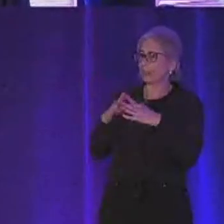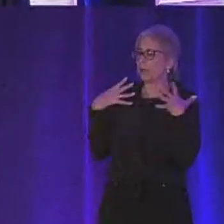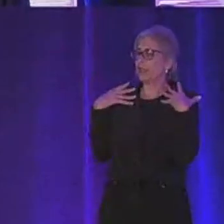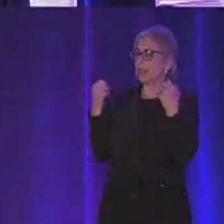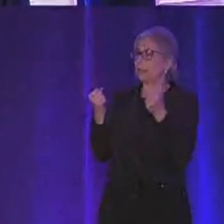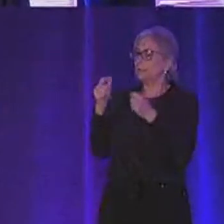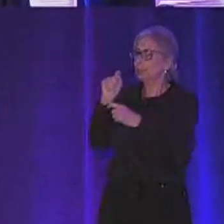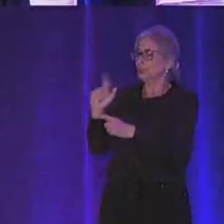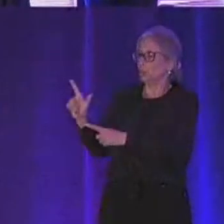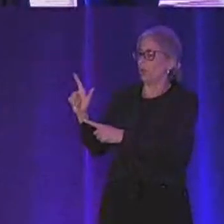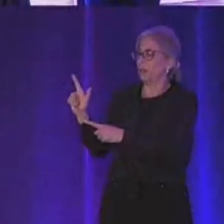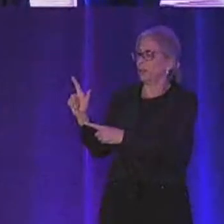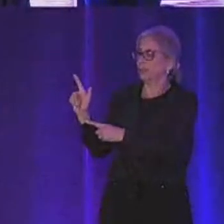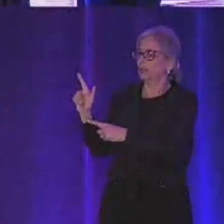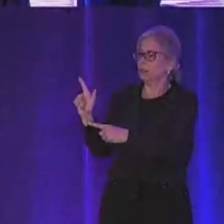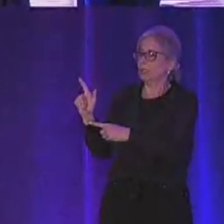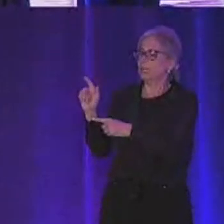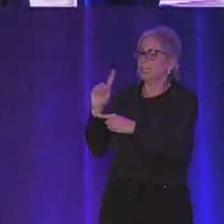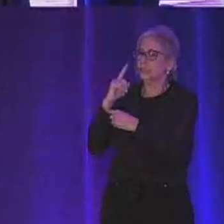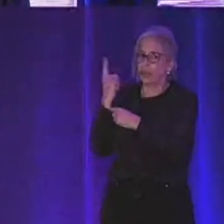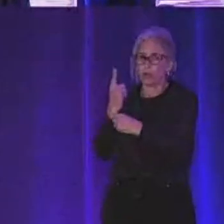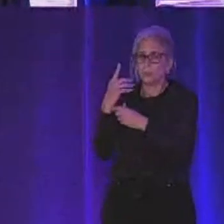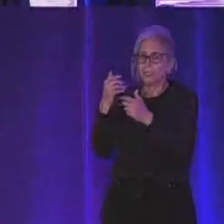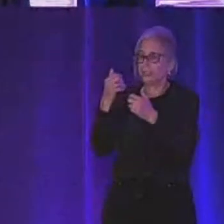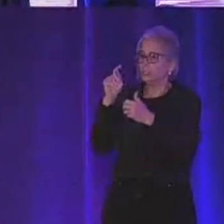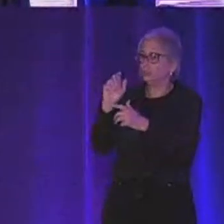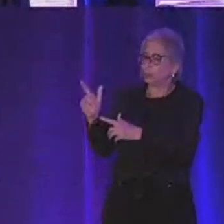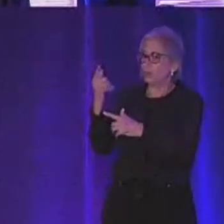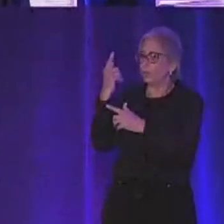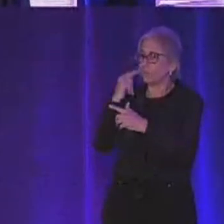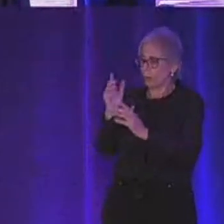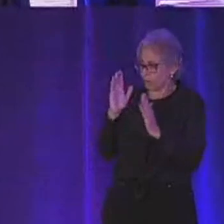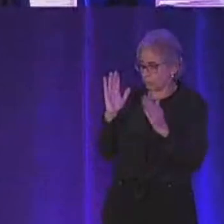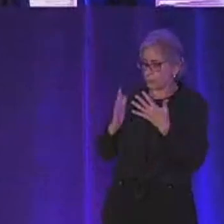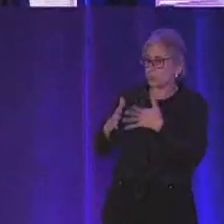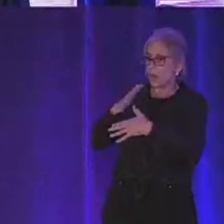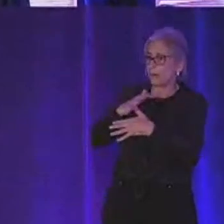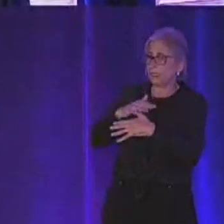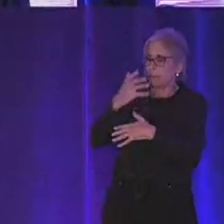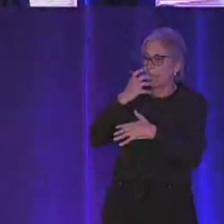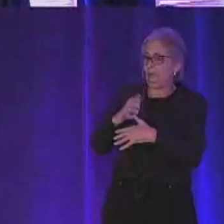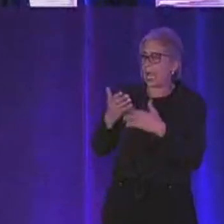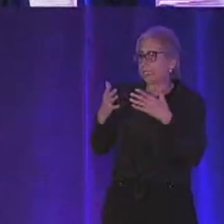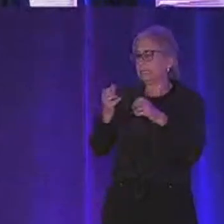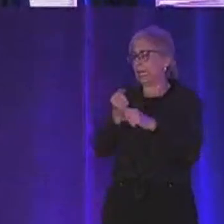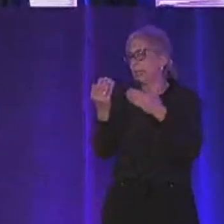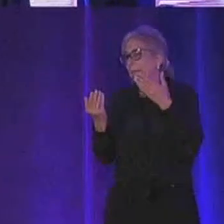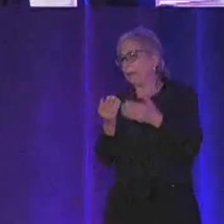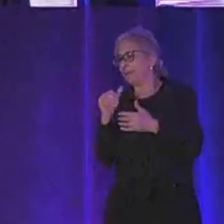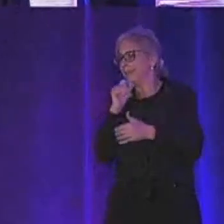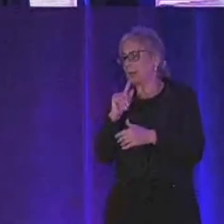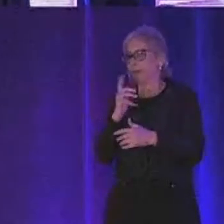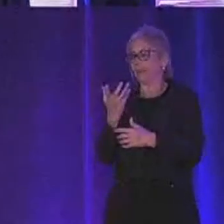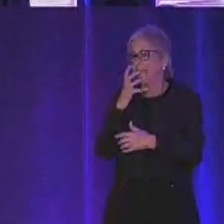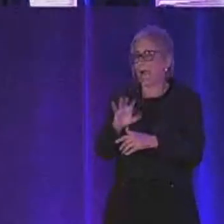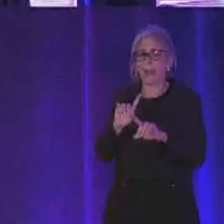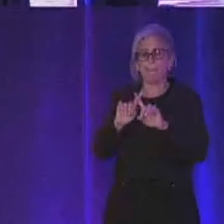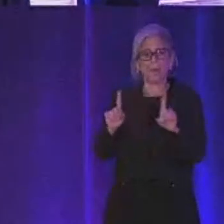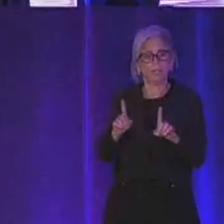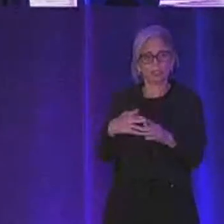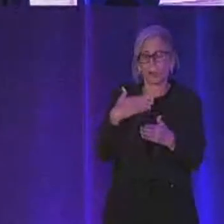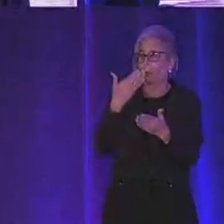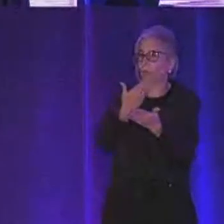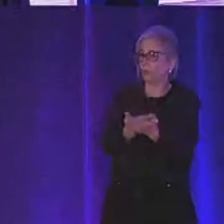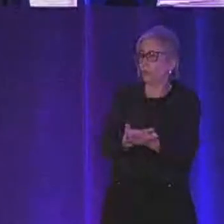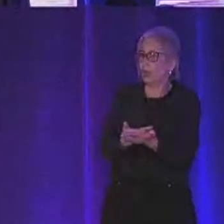tool. React is and has been a tool primarily focused on, this is my hot take maybe, I don't even know that it's that hot, to be honest with you. We just proved